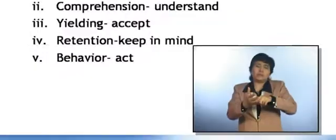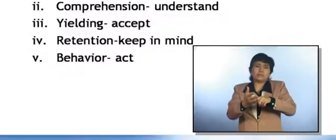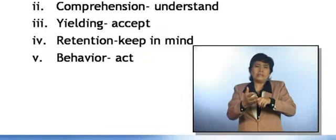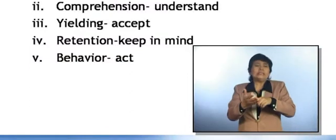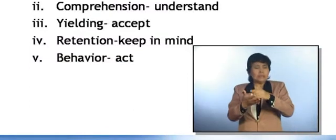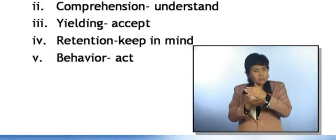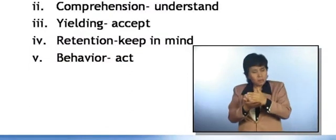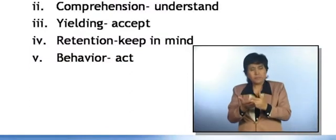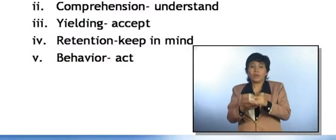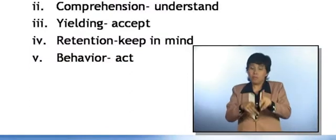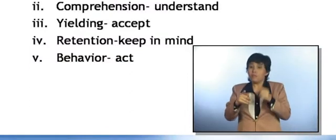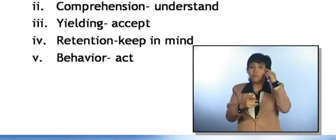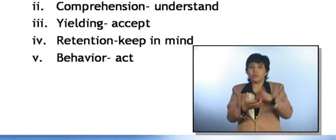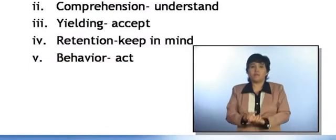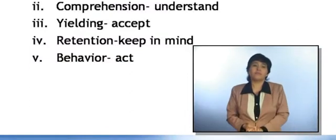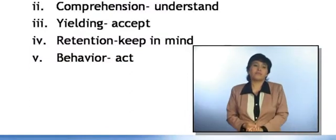it.